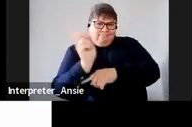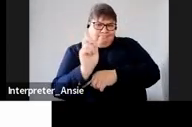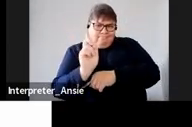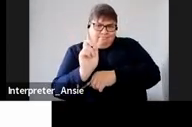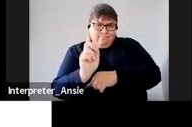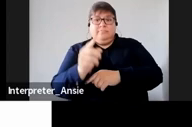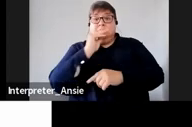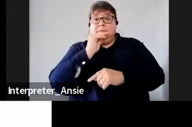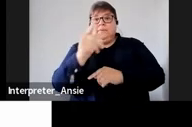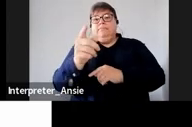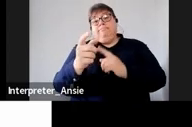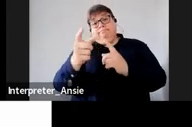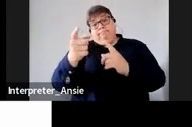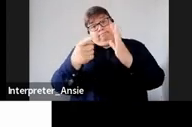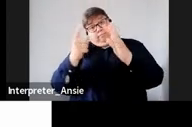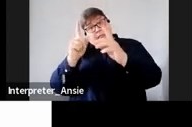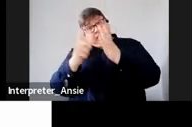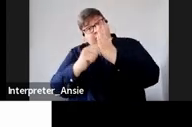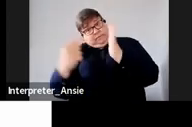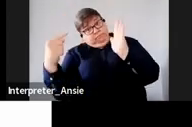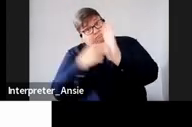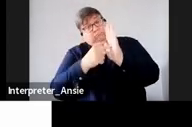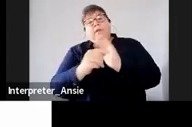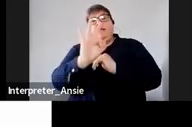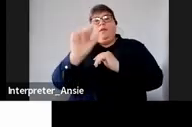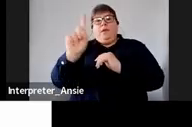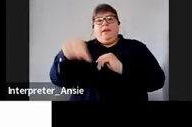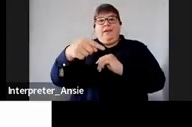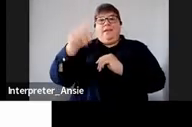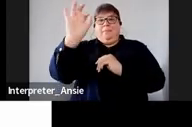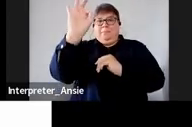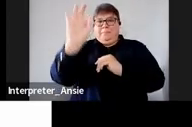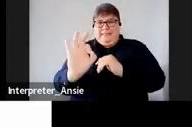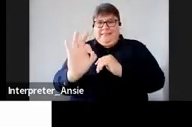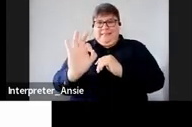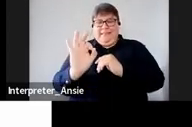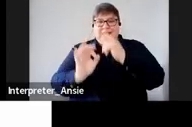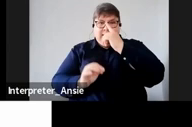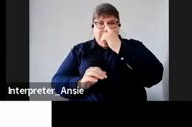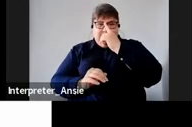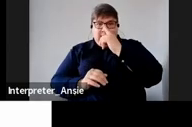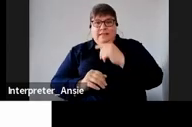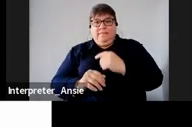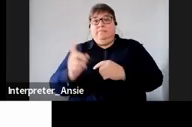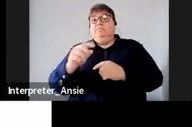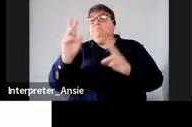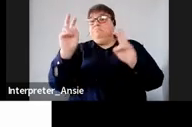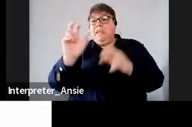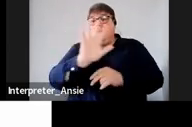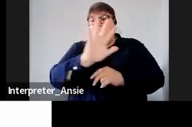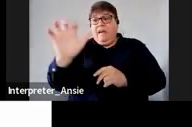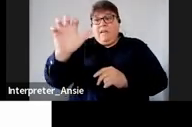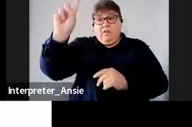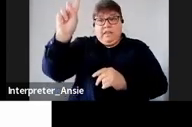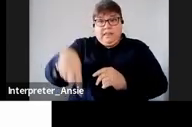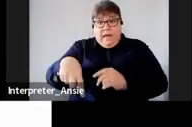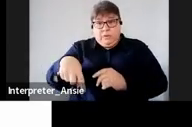31% and then on the 10 over tax and then you've made let's say that 500,000 you'll be taxed at